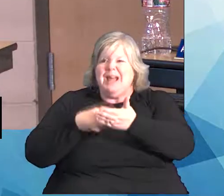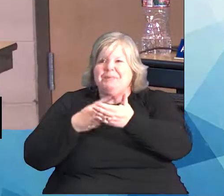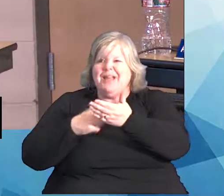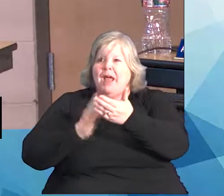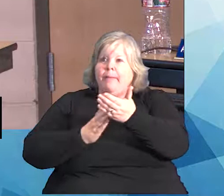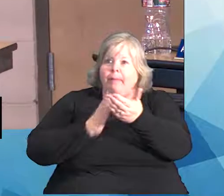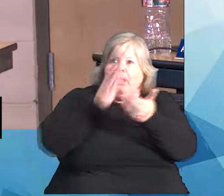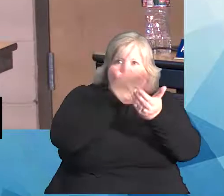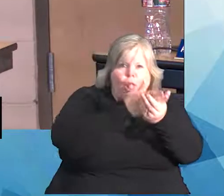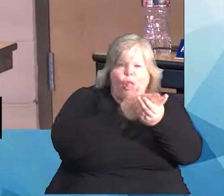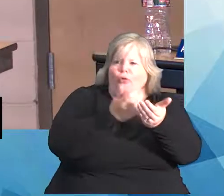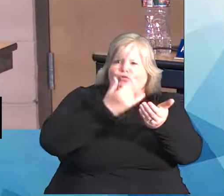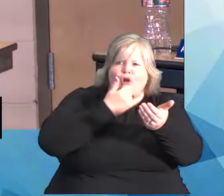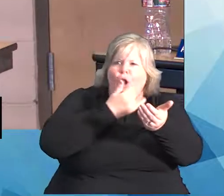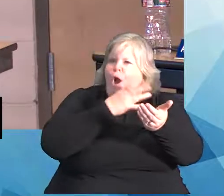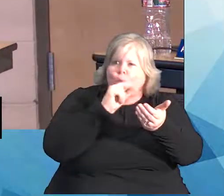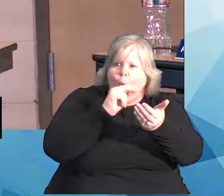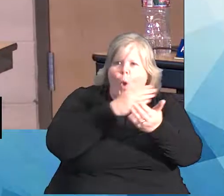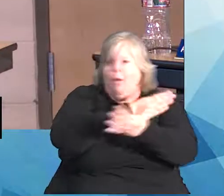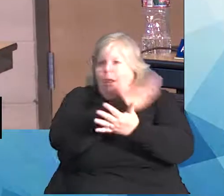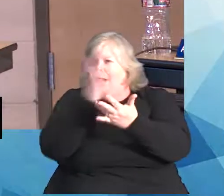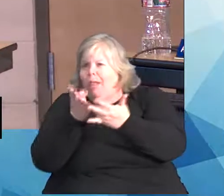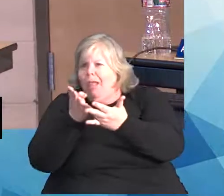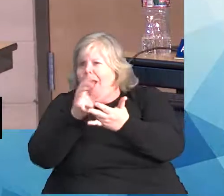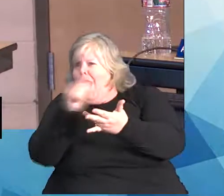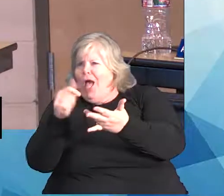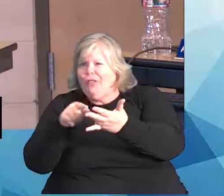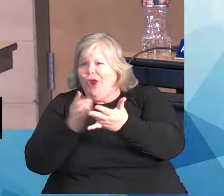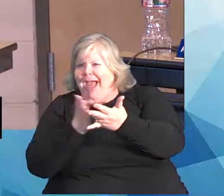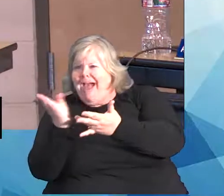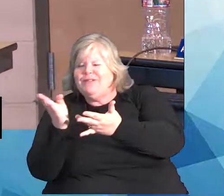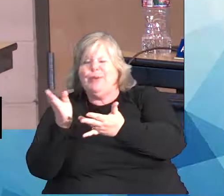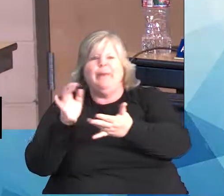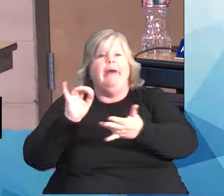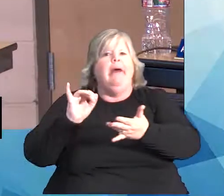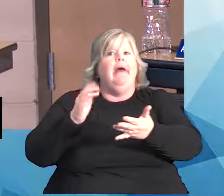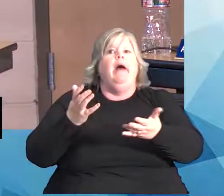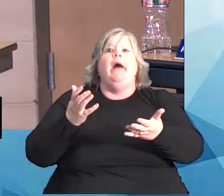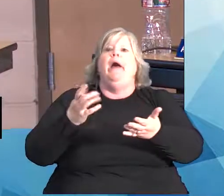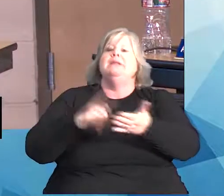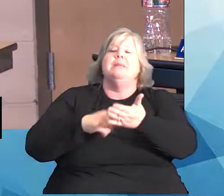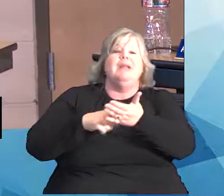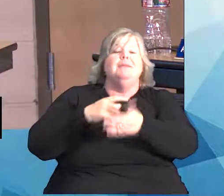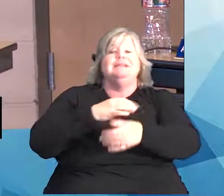to speak, and we had to change that. We had, issues of staff,